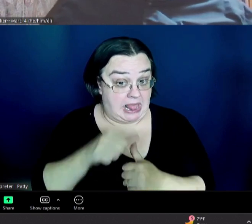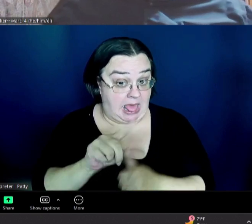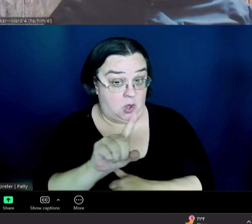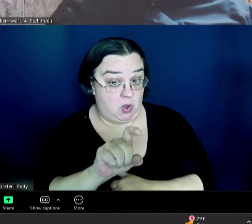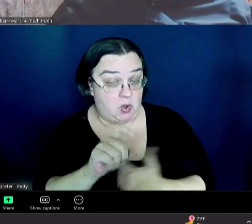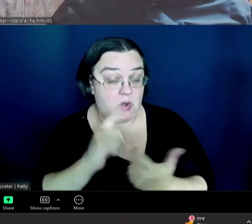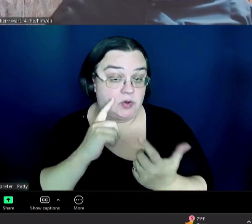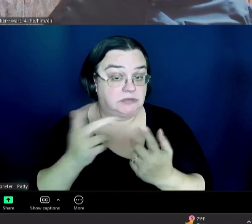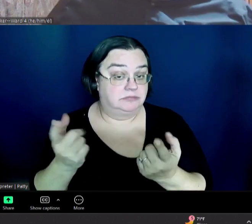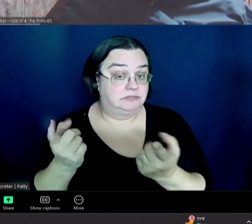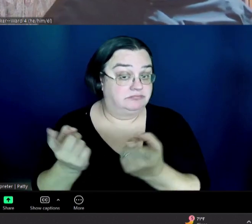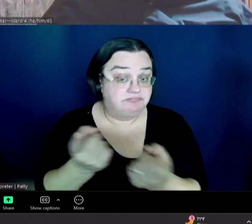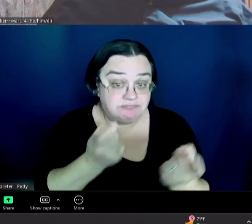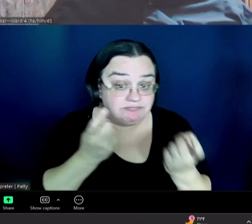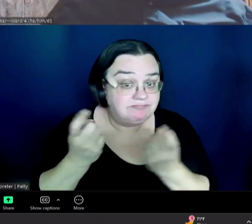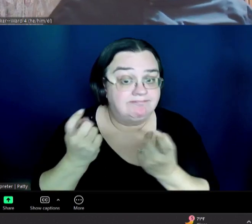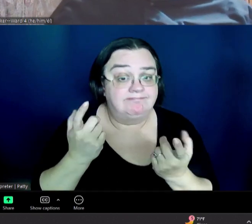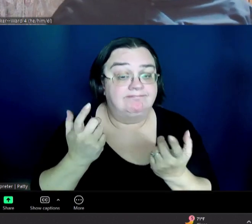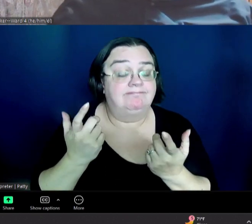Soliciting,